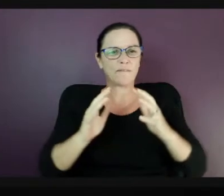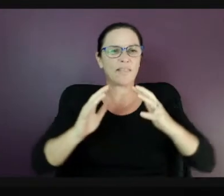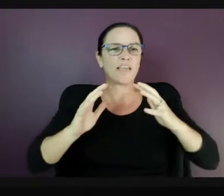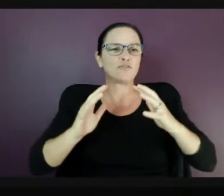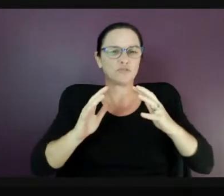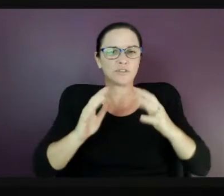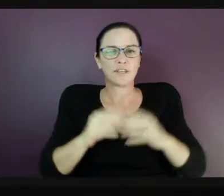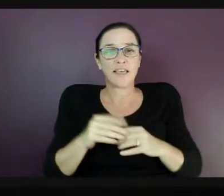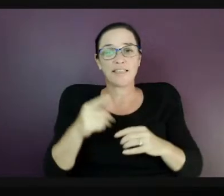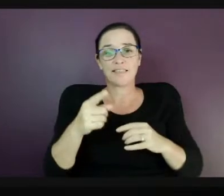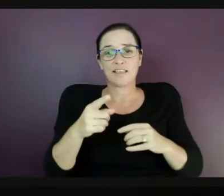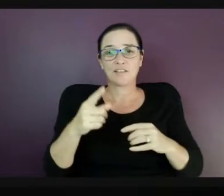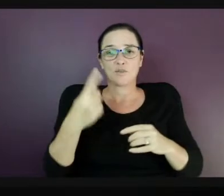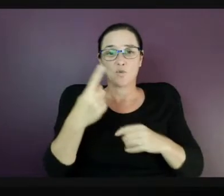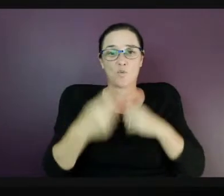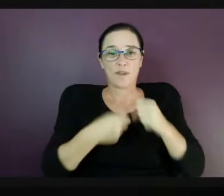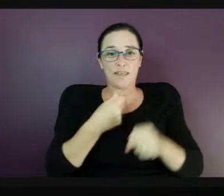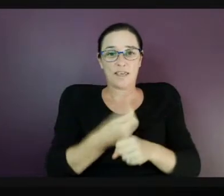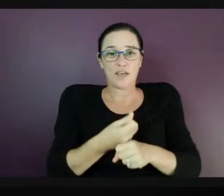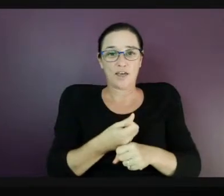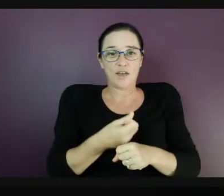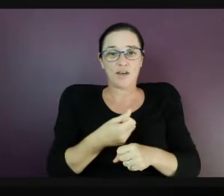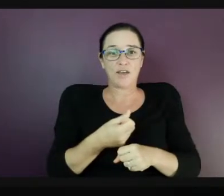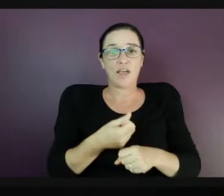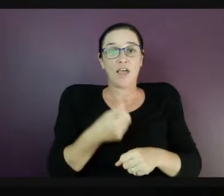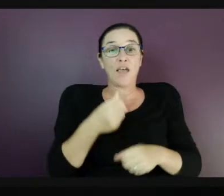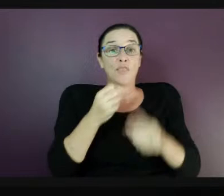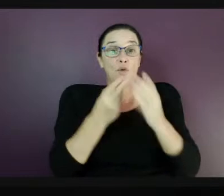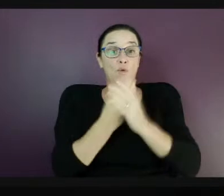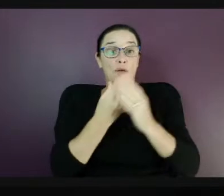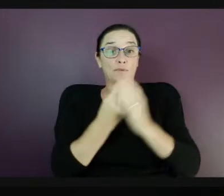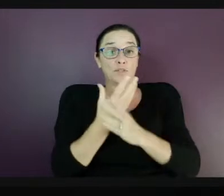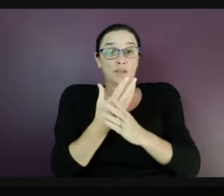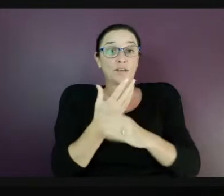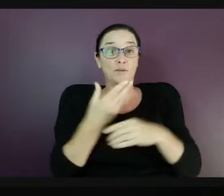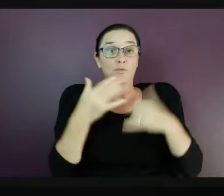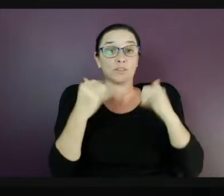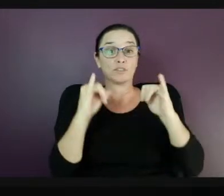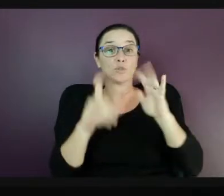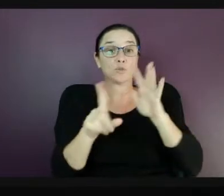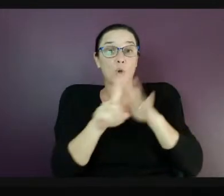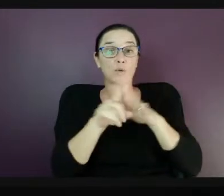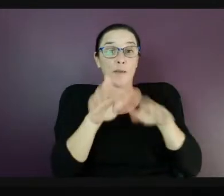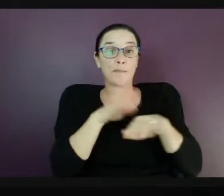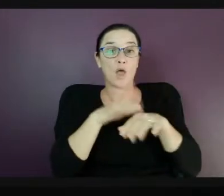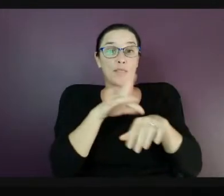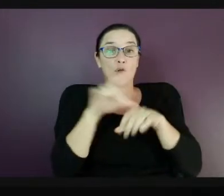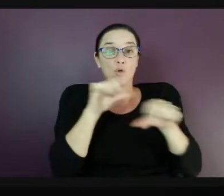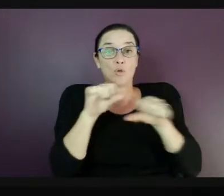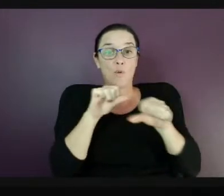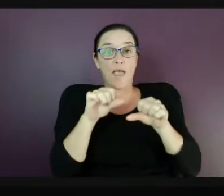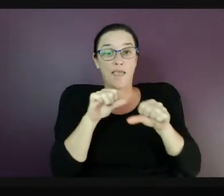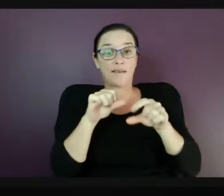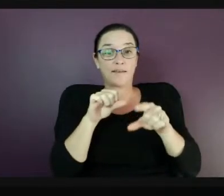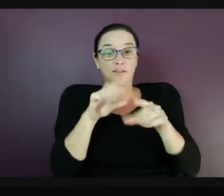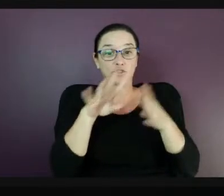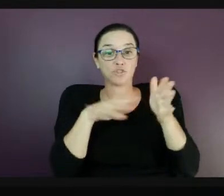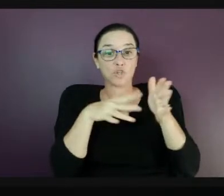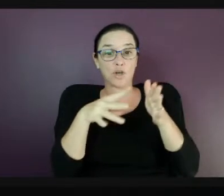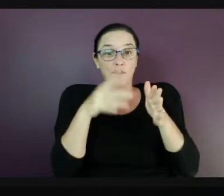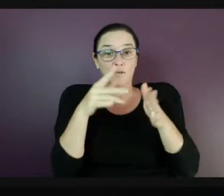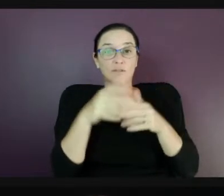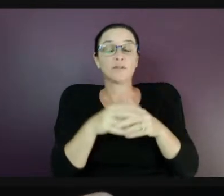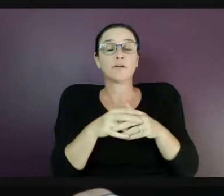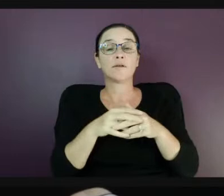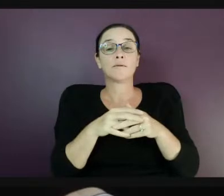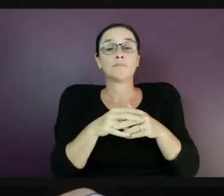year eruption was not quite a year ago, so we still have it showing up here on that earthquake ramp up to the eruption. For the